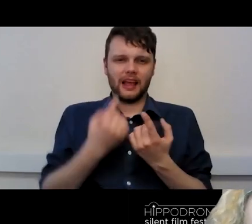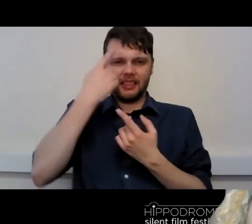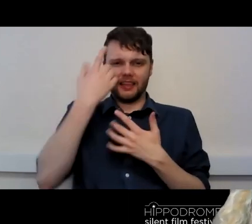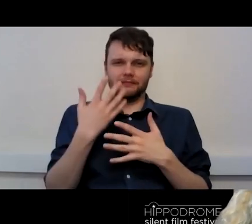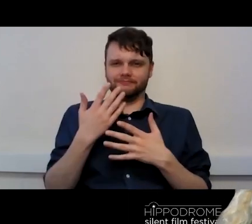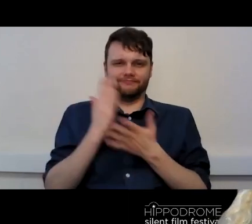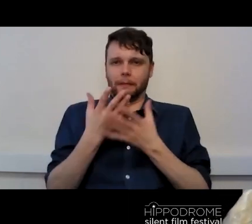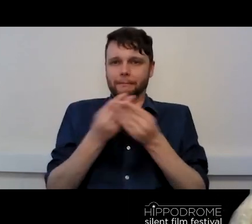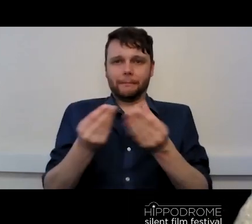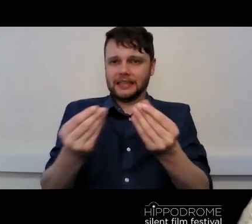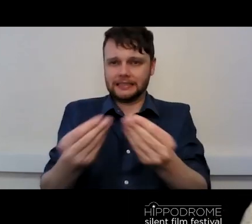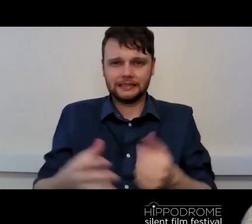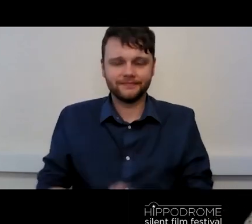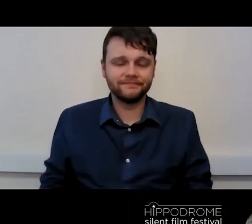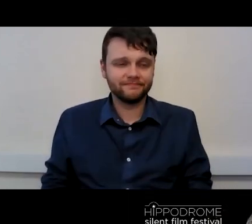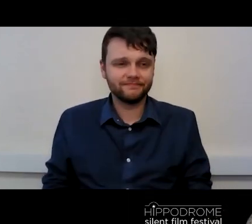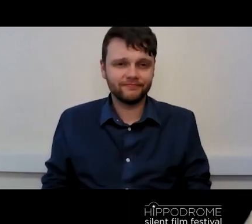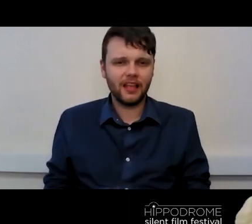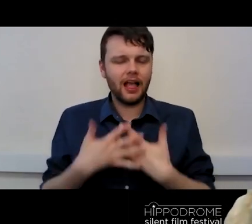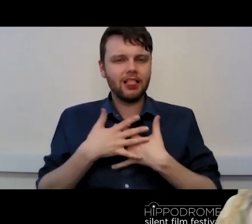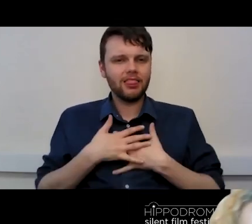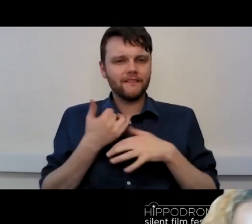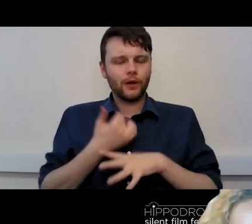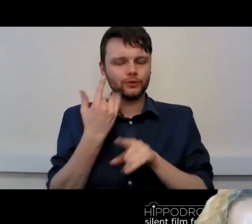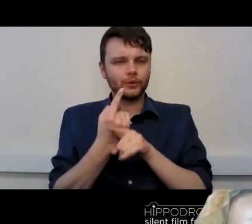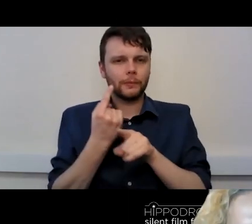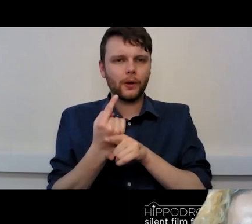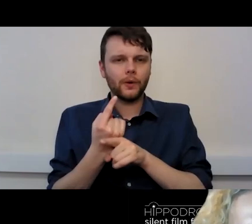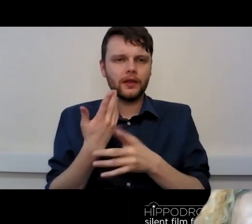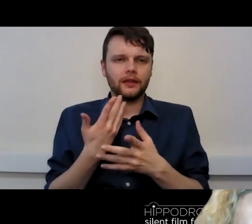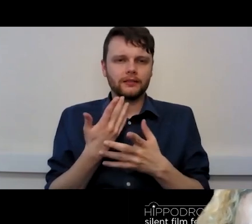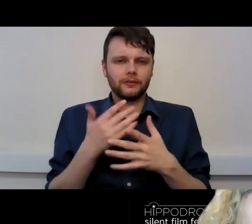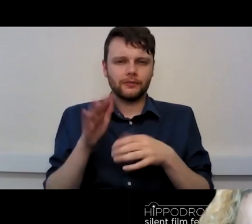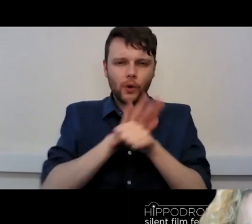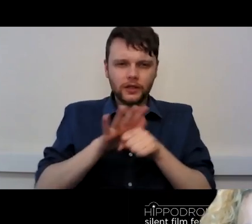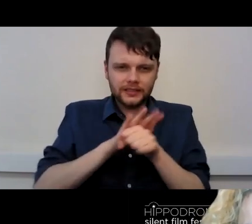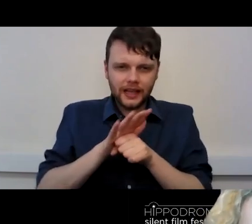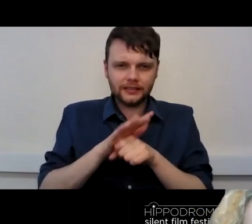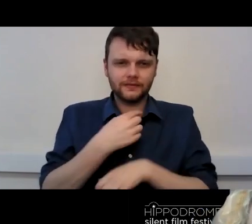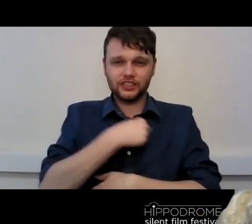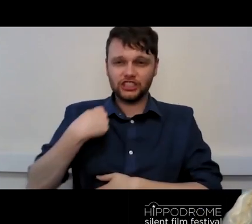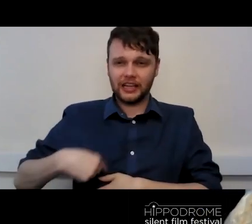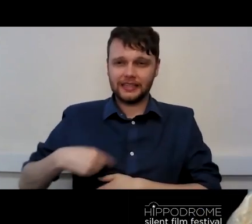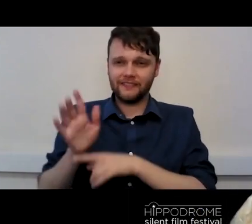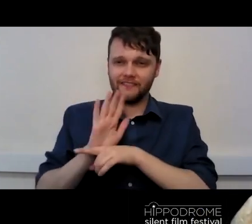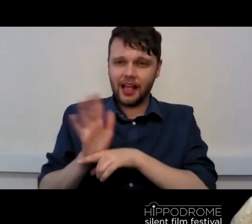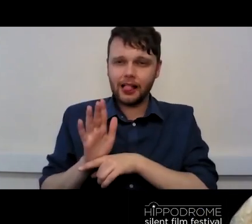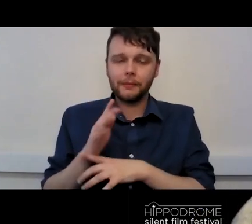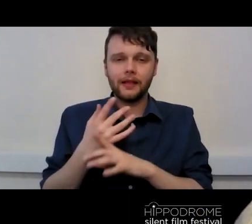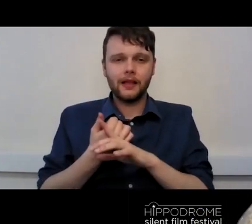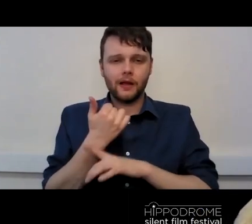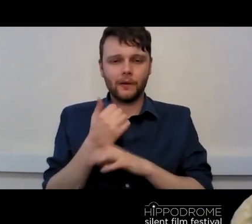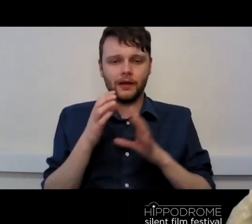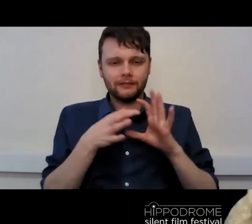have missed. And I love the way you draw out about the, you know, the context of the Chinese film industry and how that